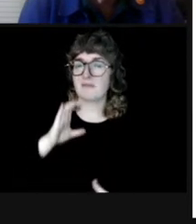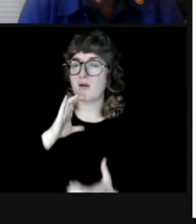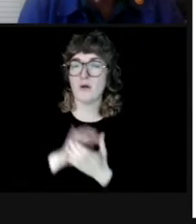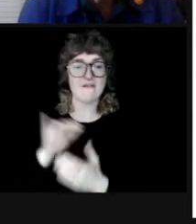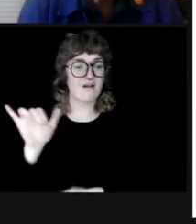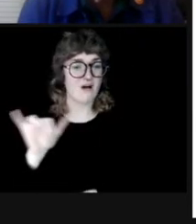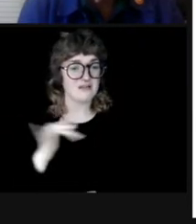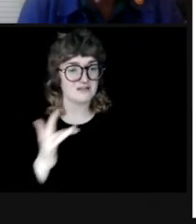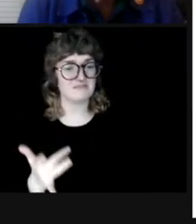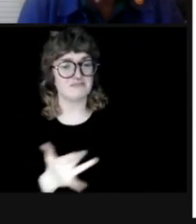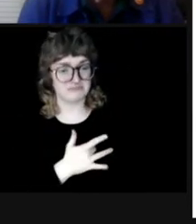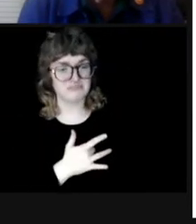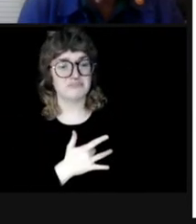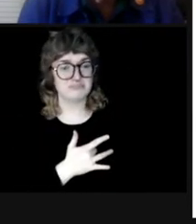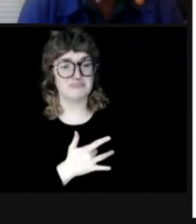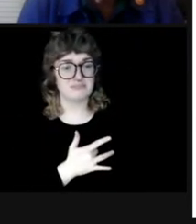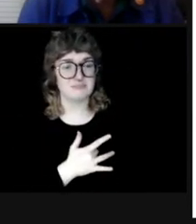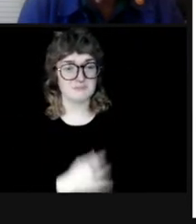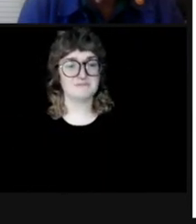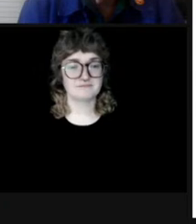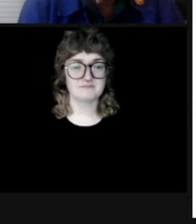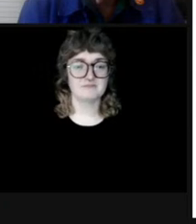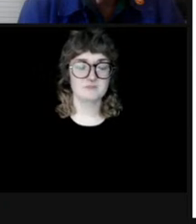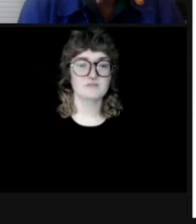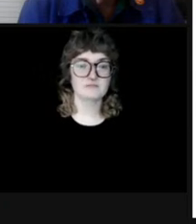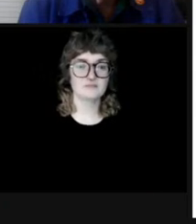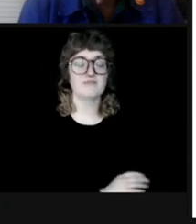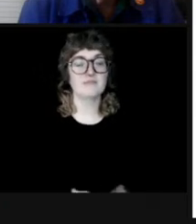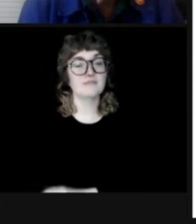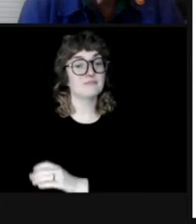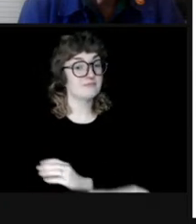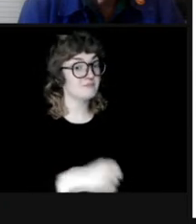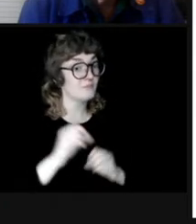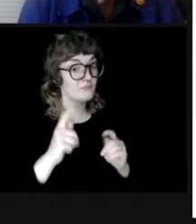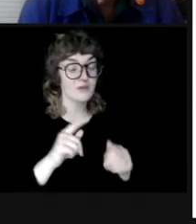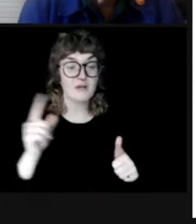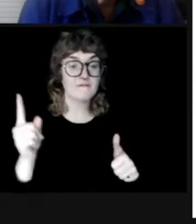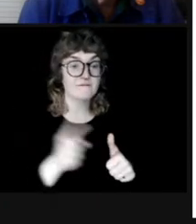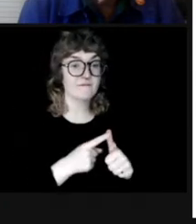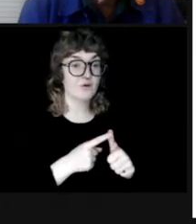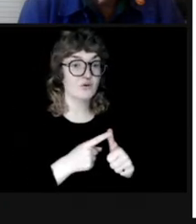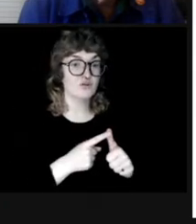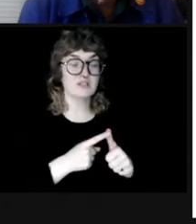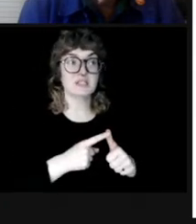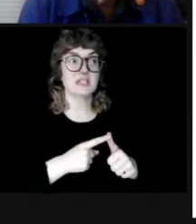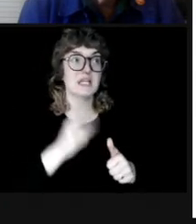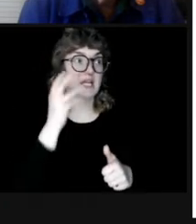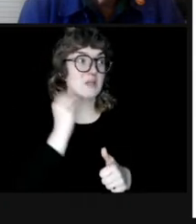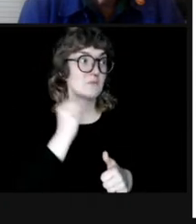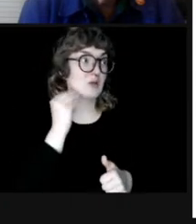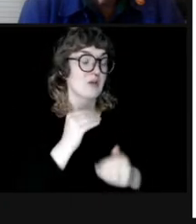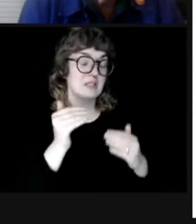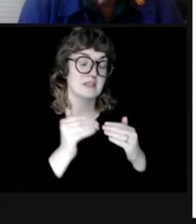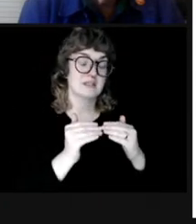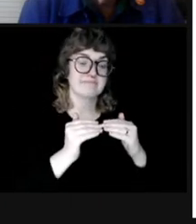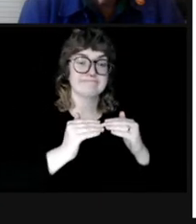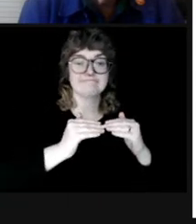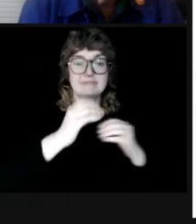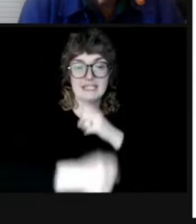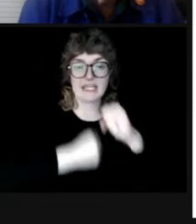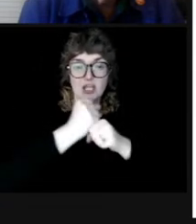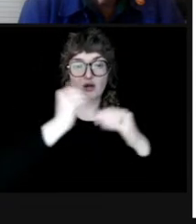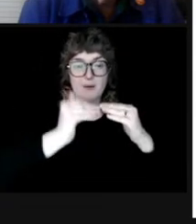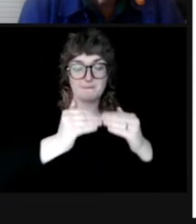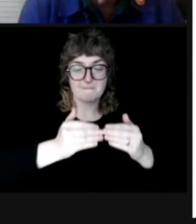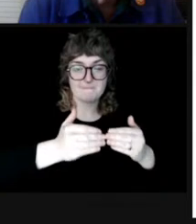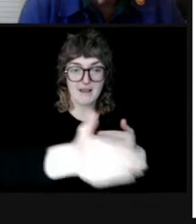bit. Yeah. Were there any firsts from outside the 1776 to present time that